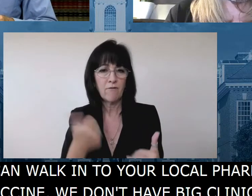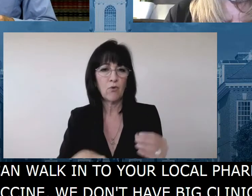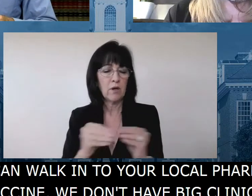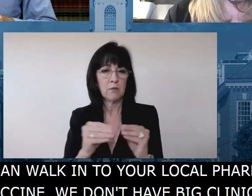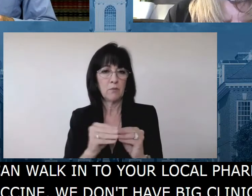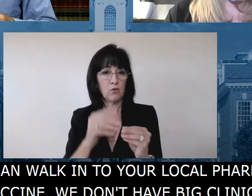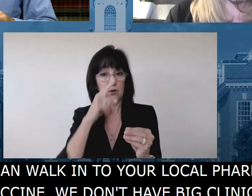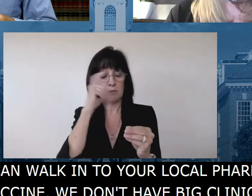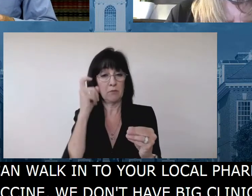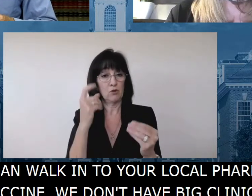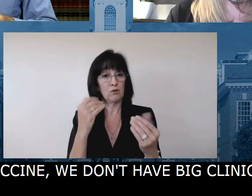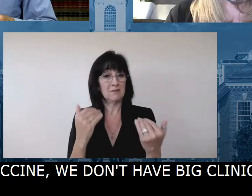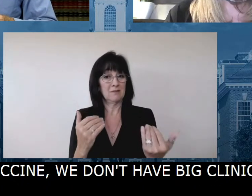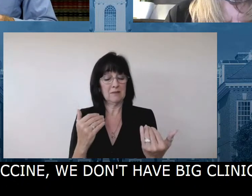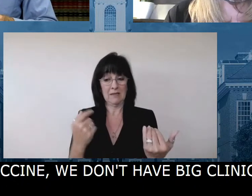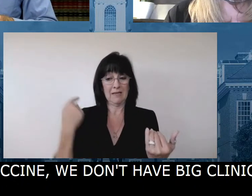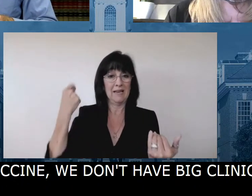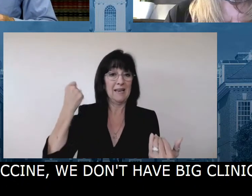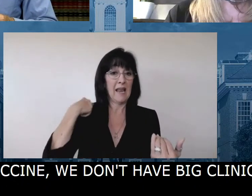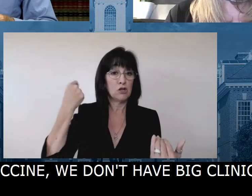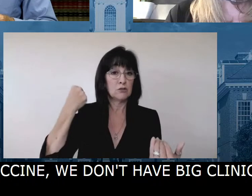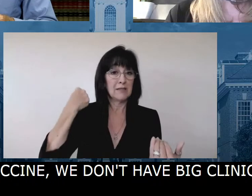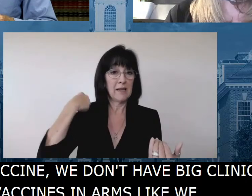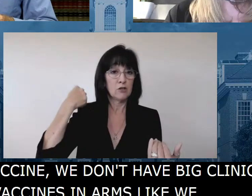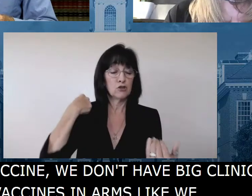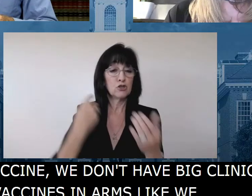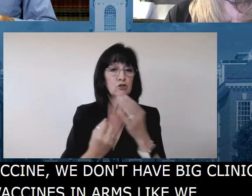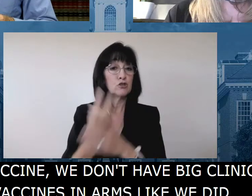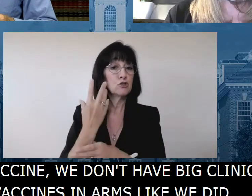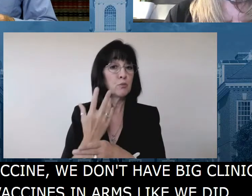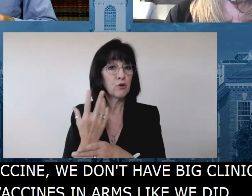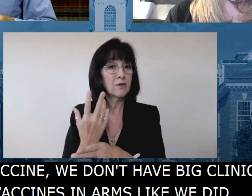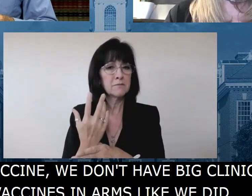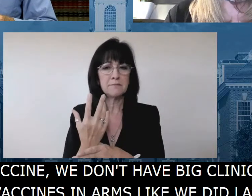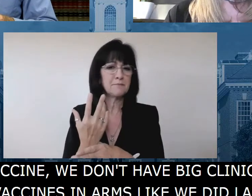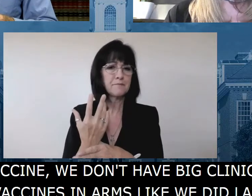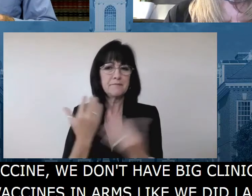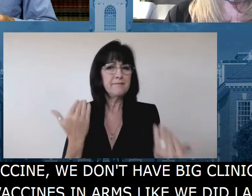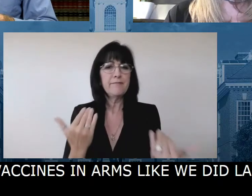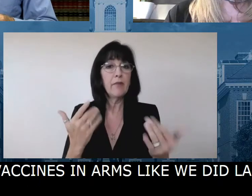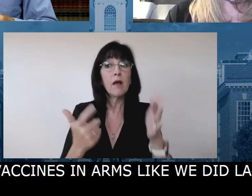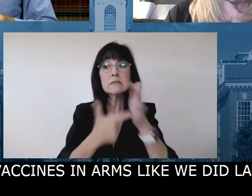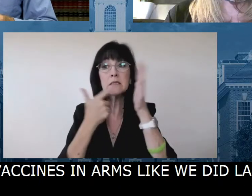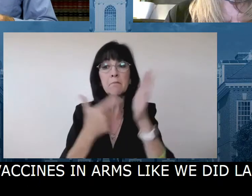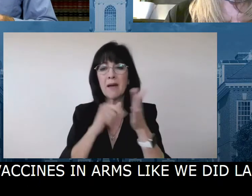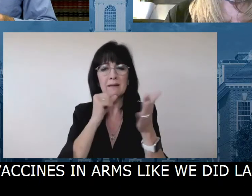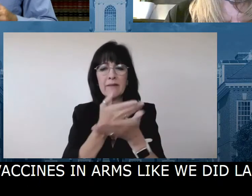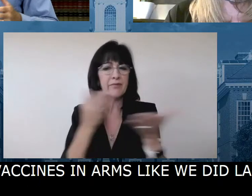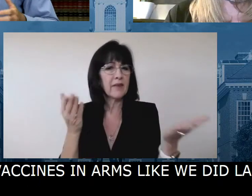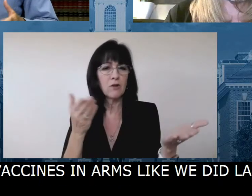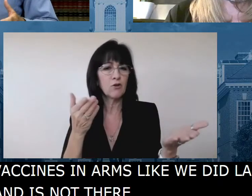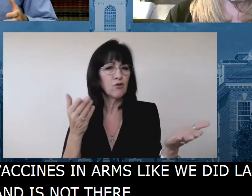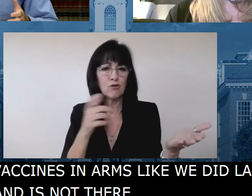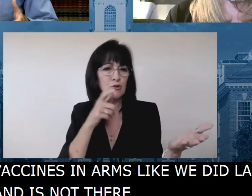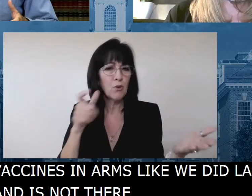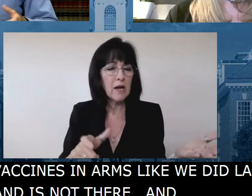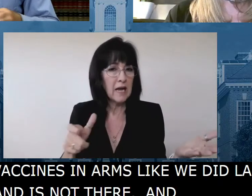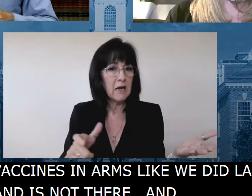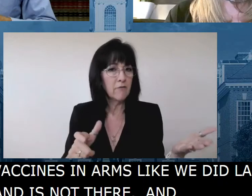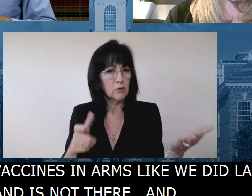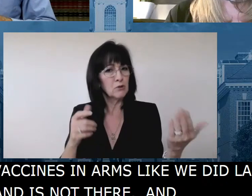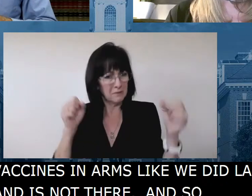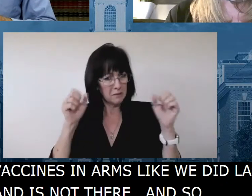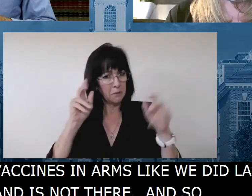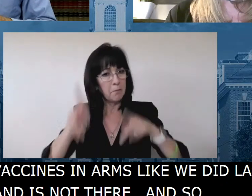the demand, like we did last spring, because the demand is not there. And so, yeah, it would